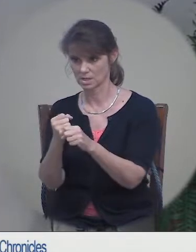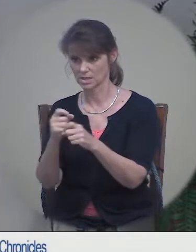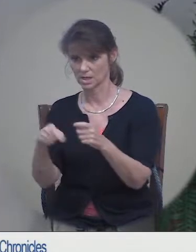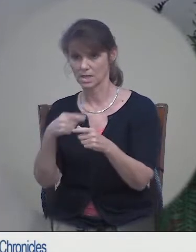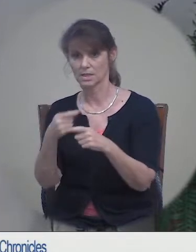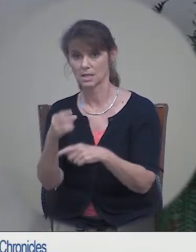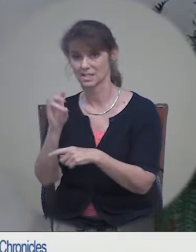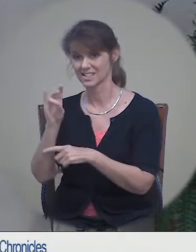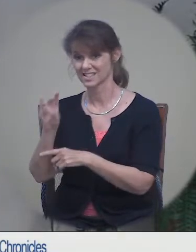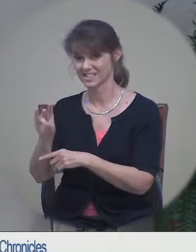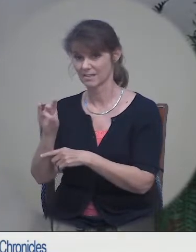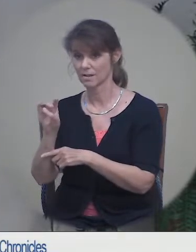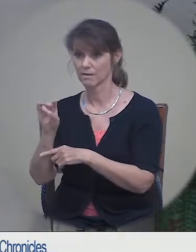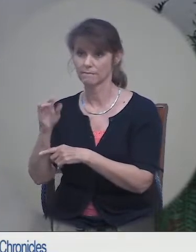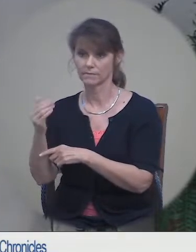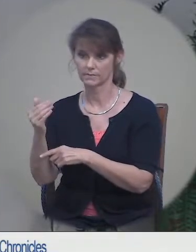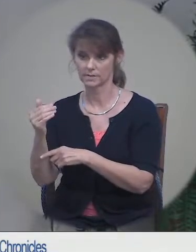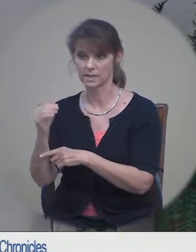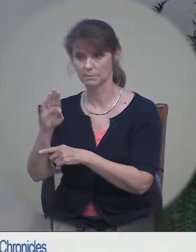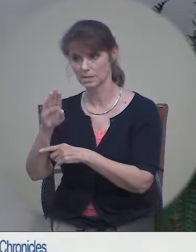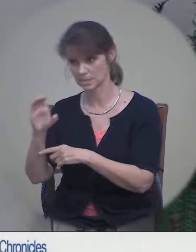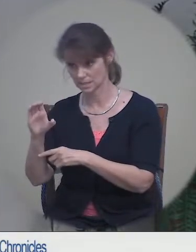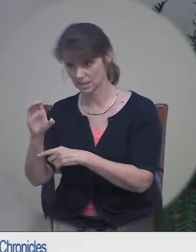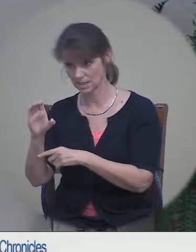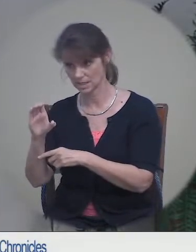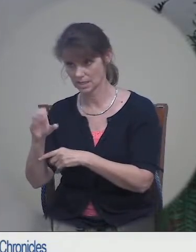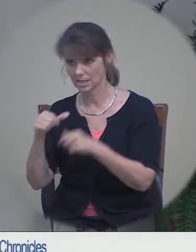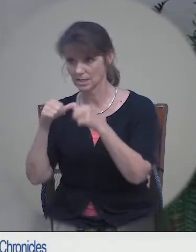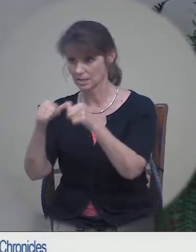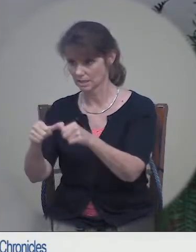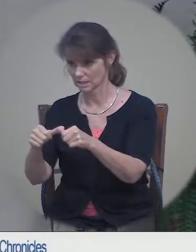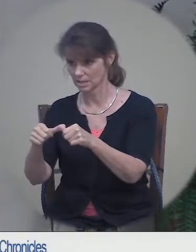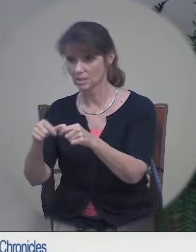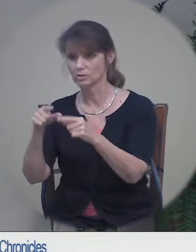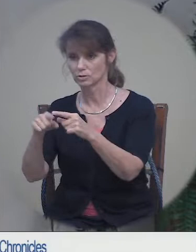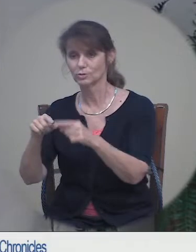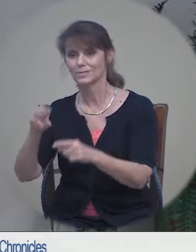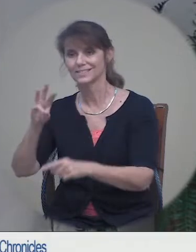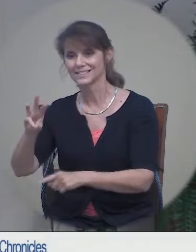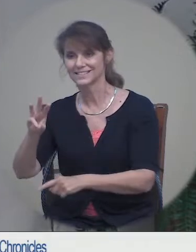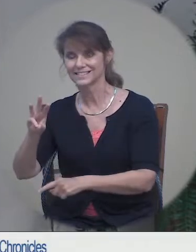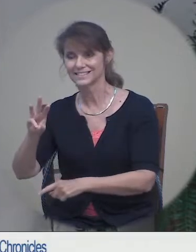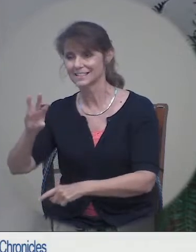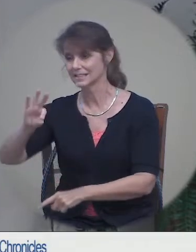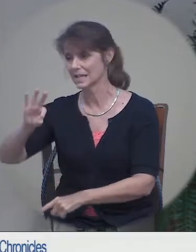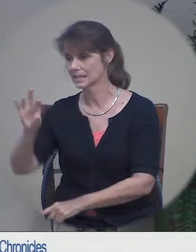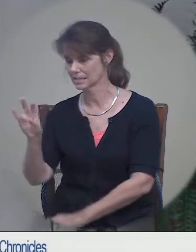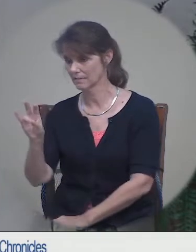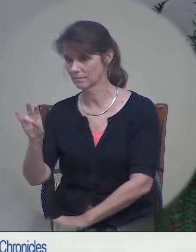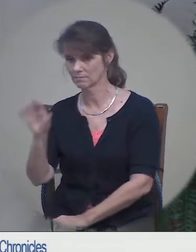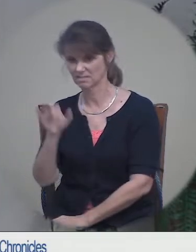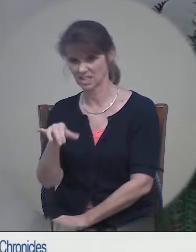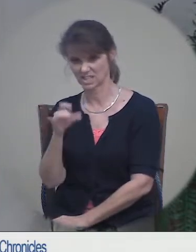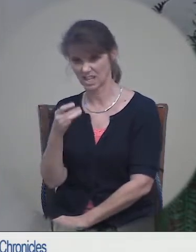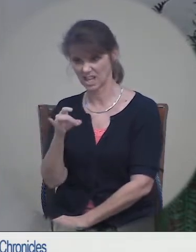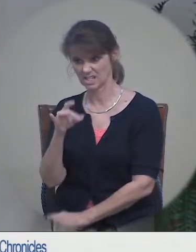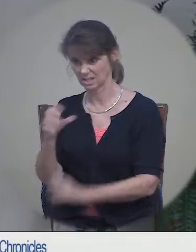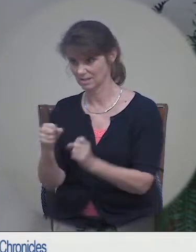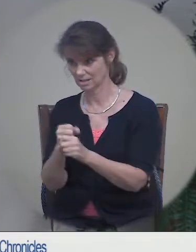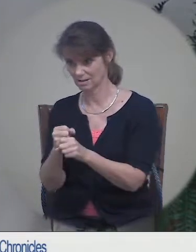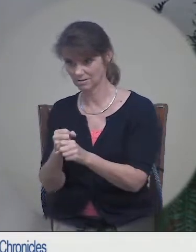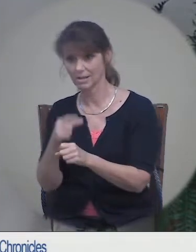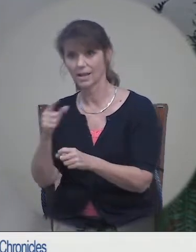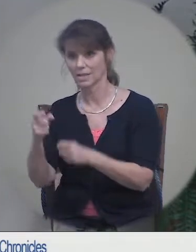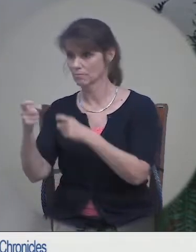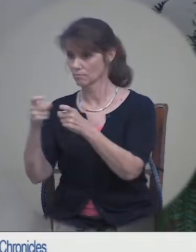BC, he began his sole rule over Judah that lasted until 697, 18 years. Then he reigned with his son Manasseh, who